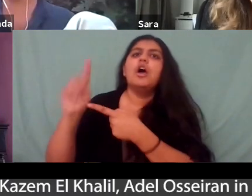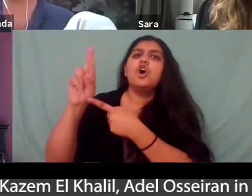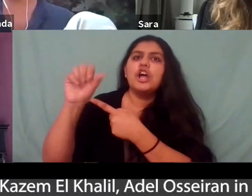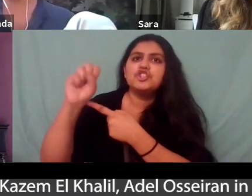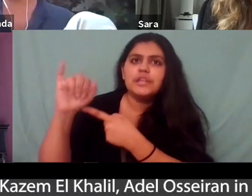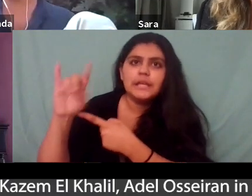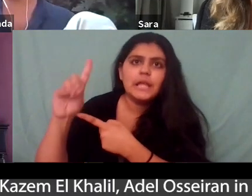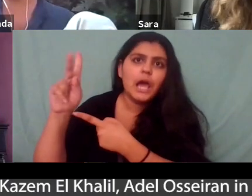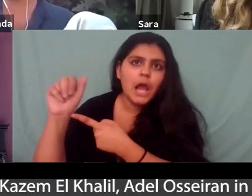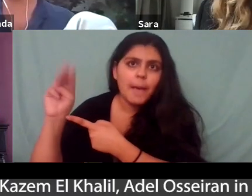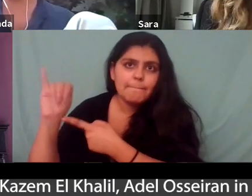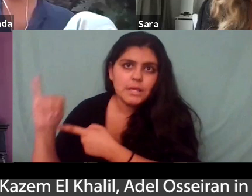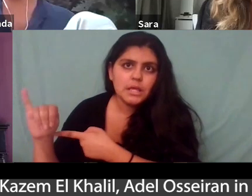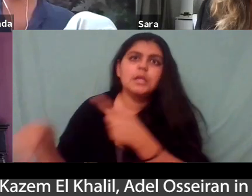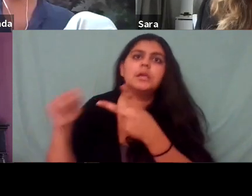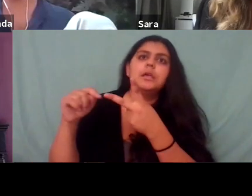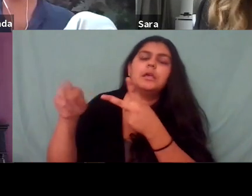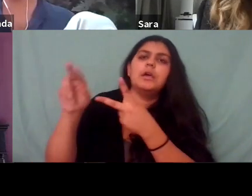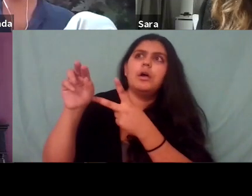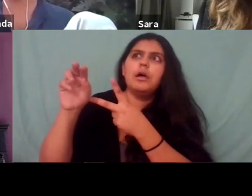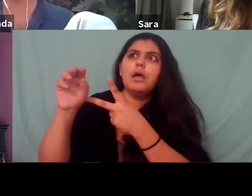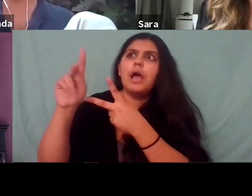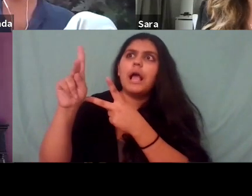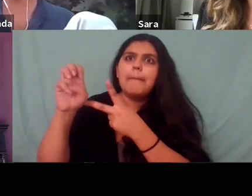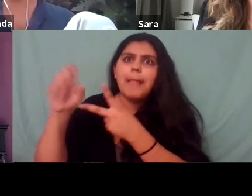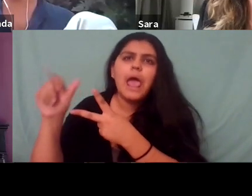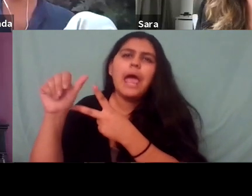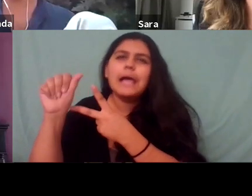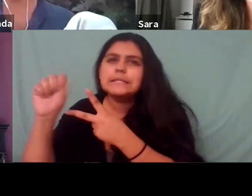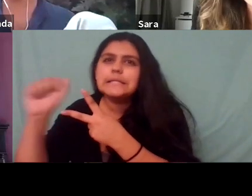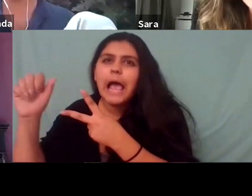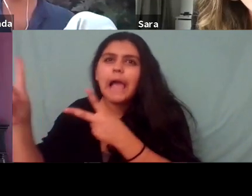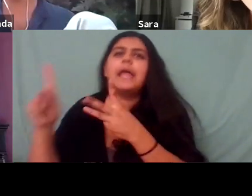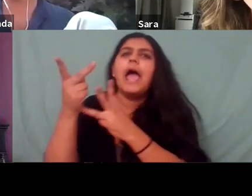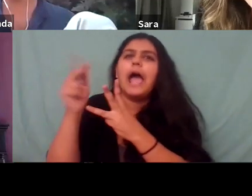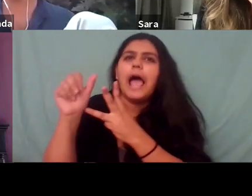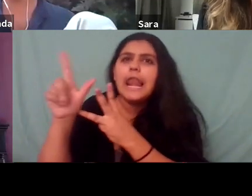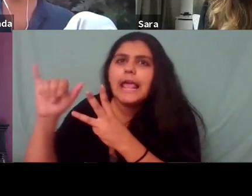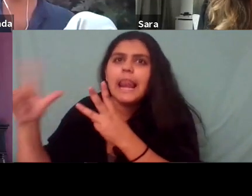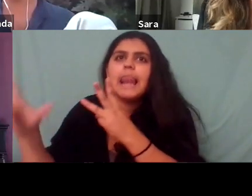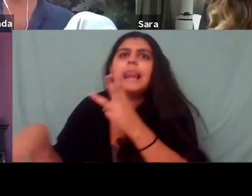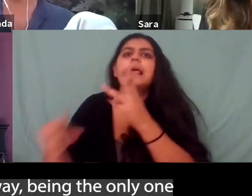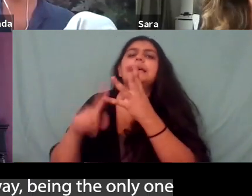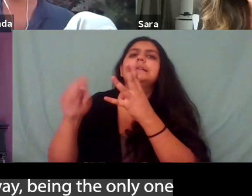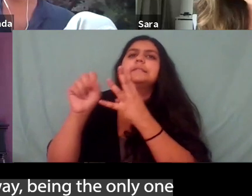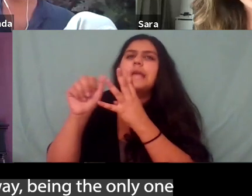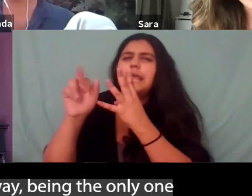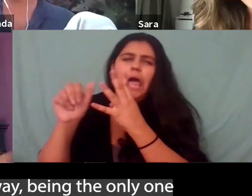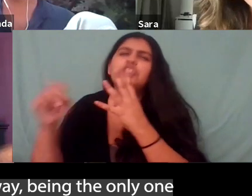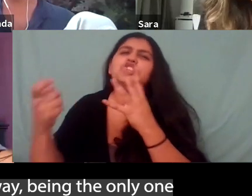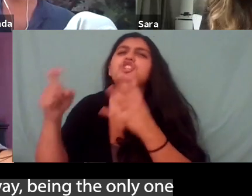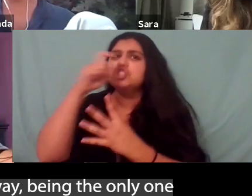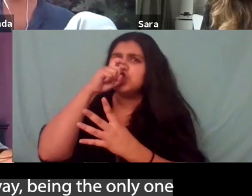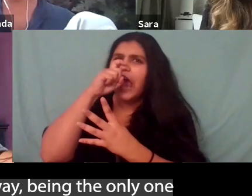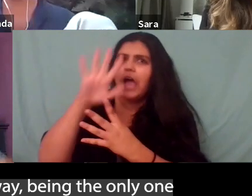Qazim Al-Khalil, Adil Al-Sayran within the Shia realm, and of course, Majid Arslan and Kamal Jumblat within the Druze realm. The latter, by the way,